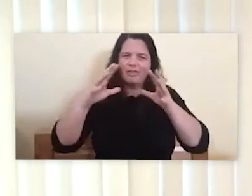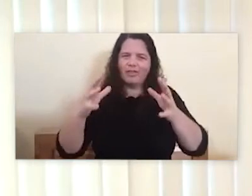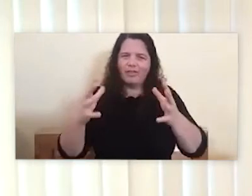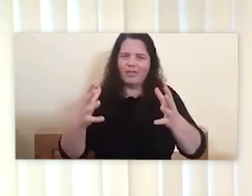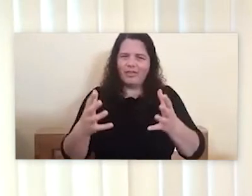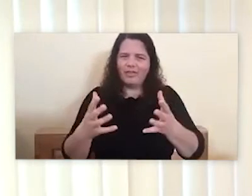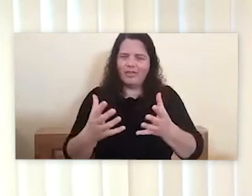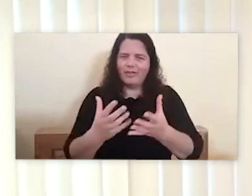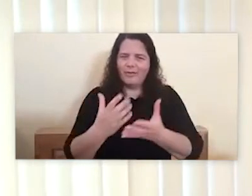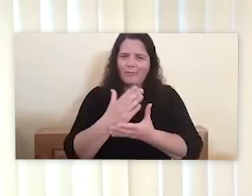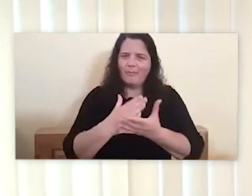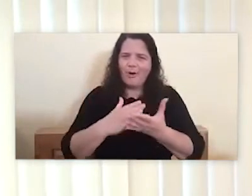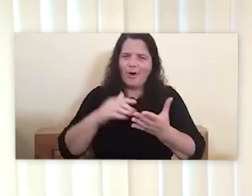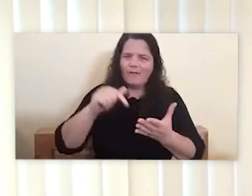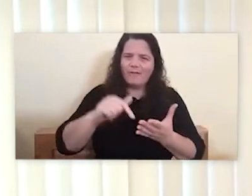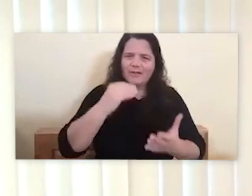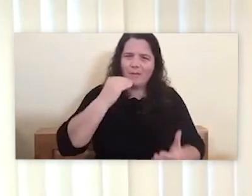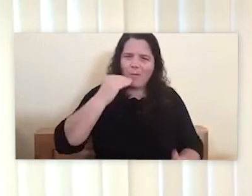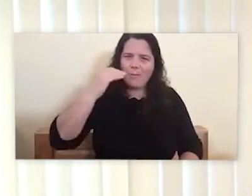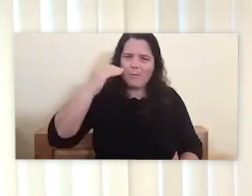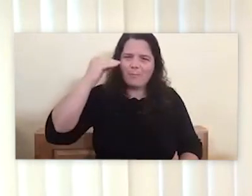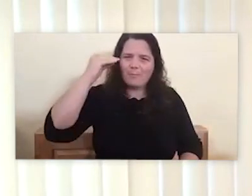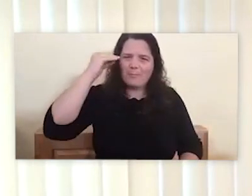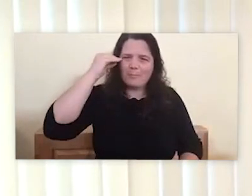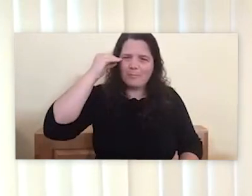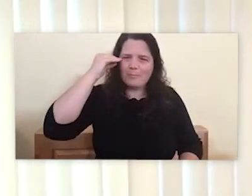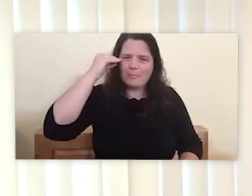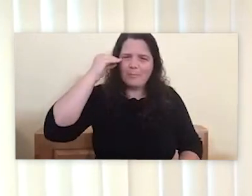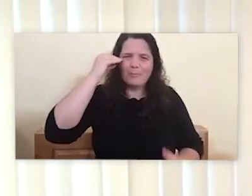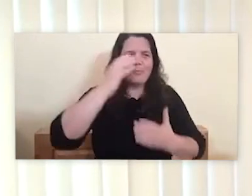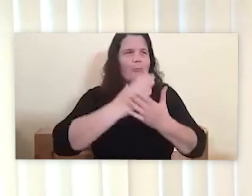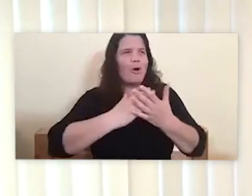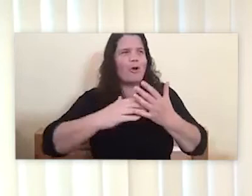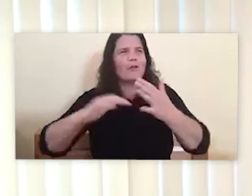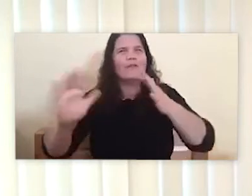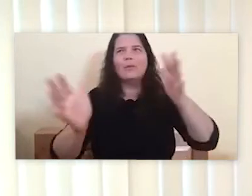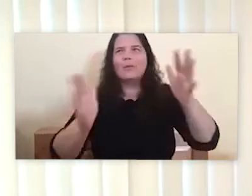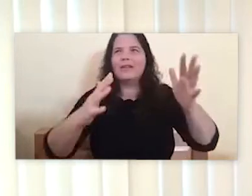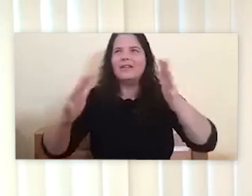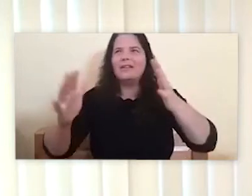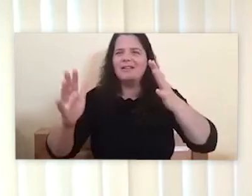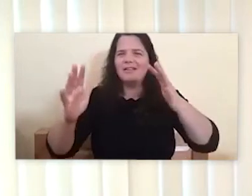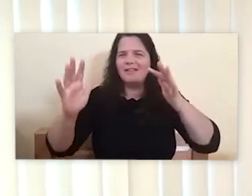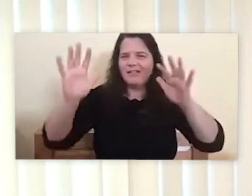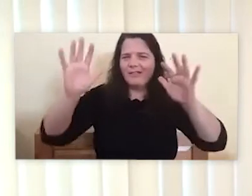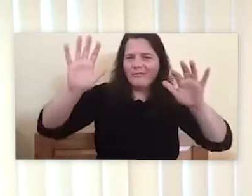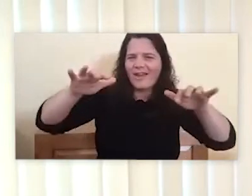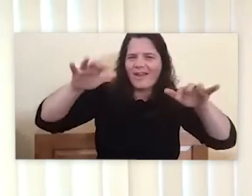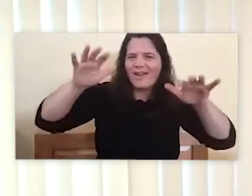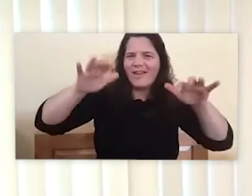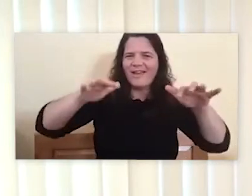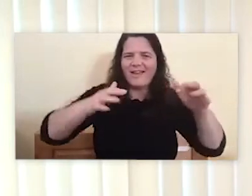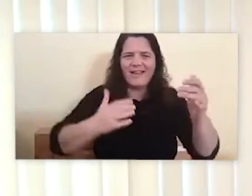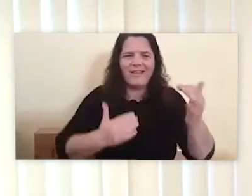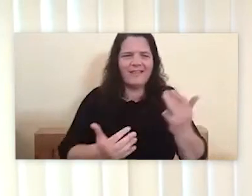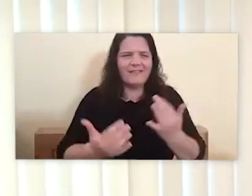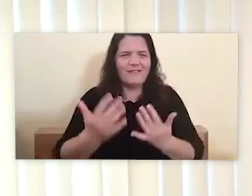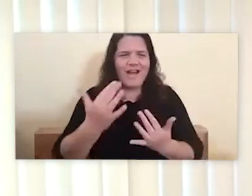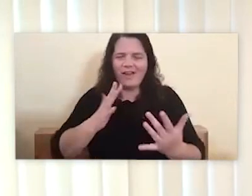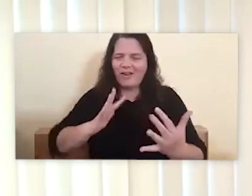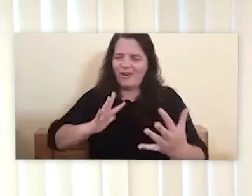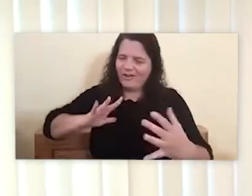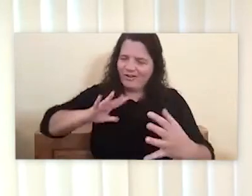is of the wind, the rain, the fire, and so